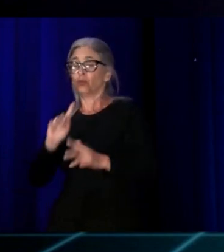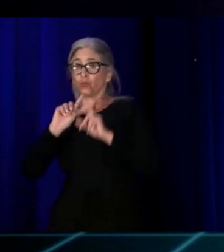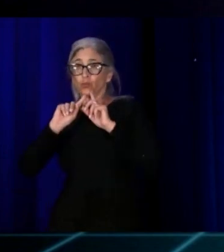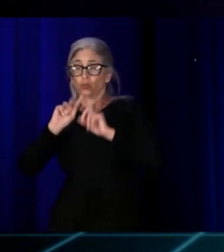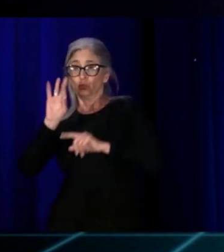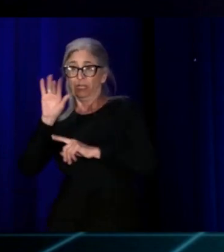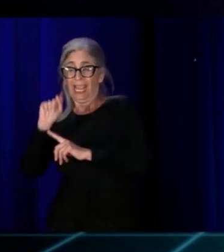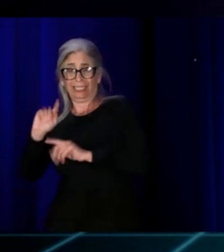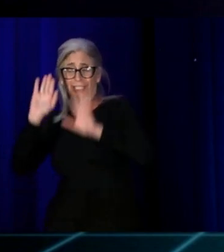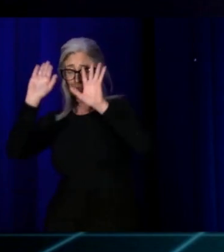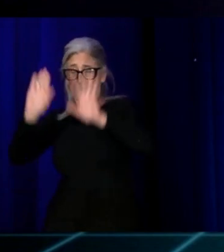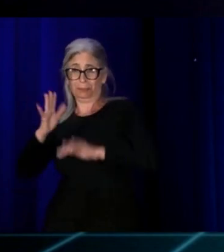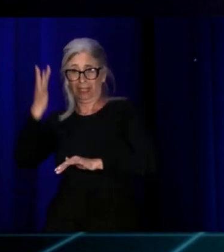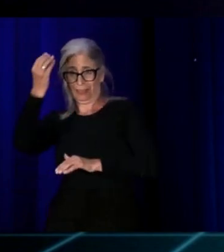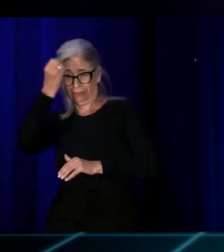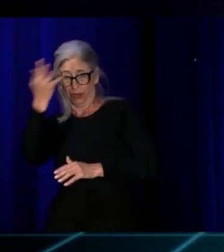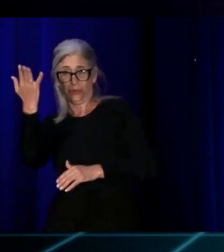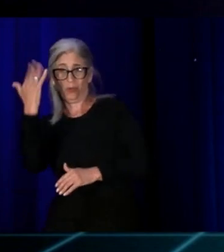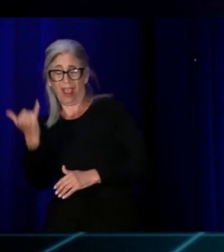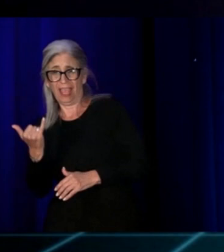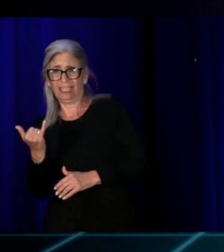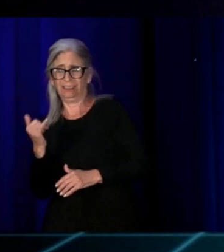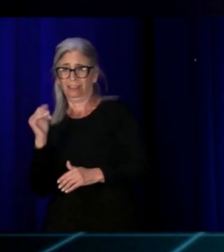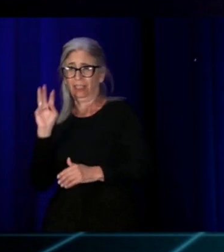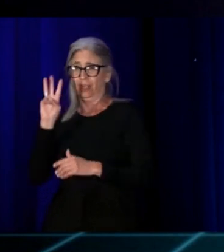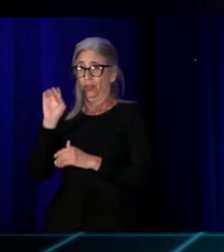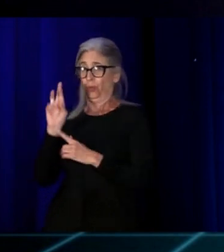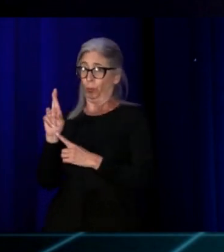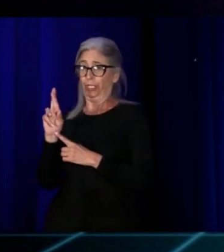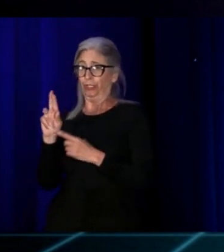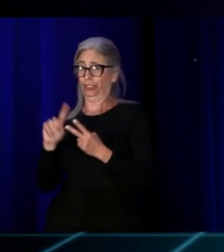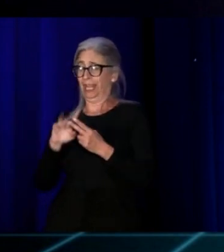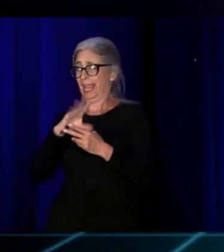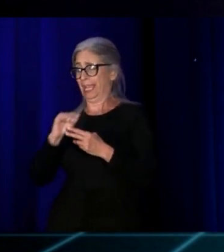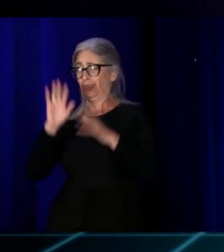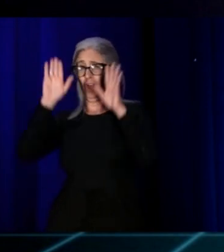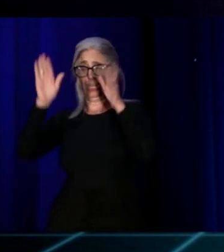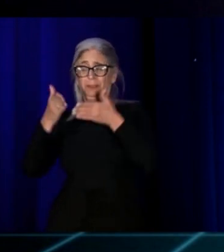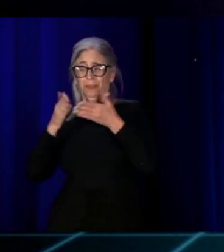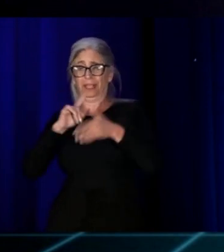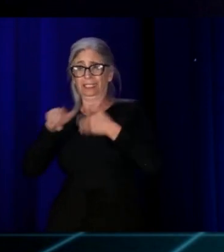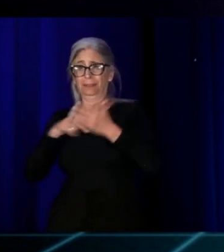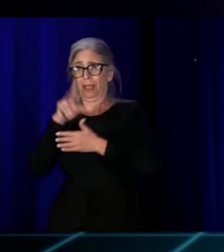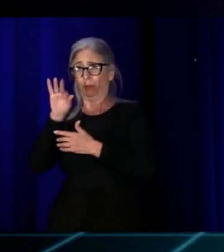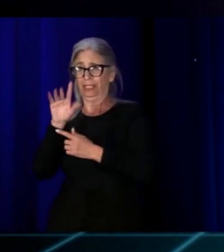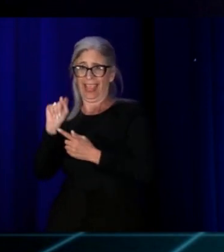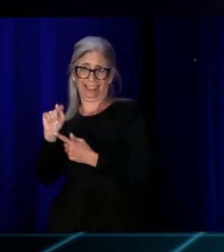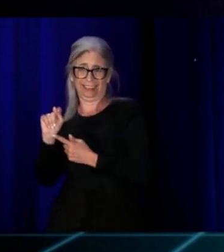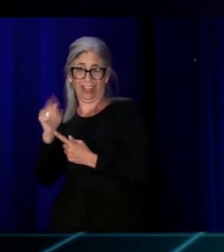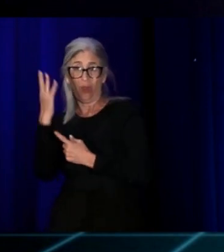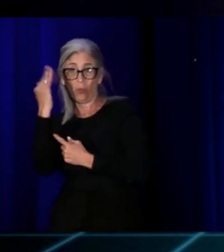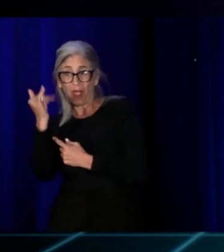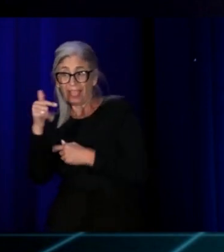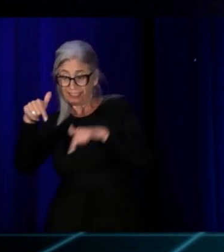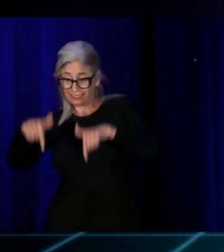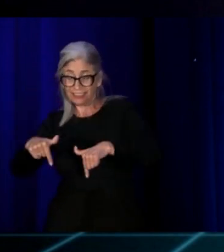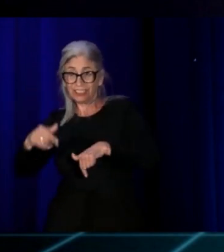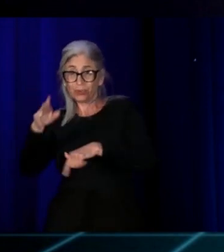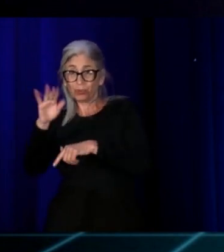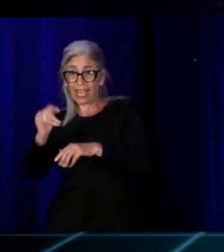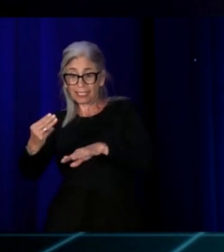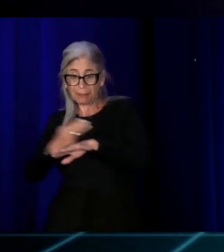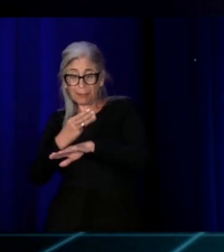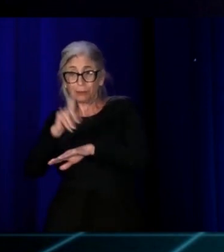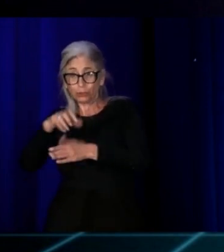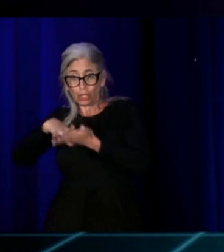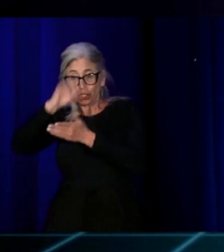tell you how awesome it is. So we're going to talk about the weird and awesome things about React. Because we're at React Miami, we should learn